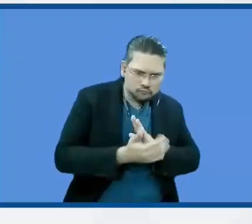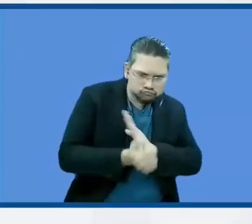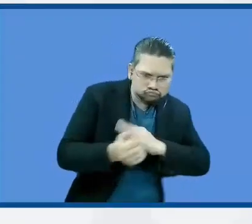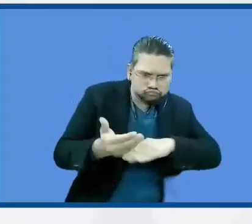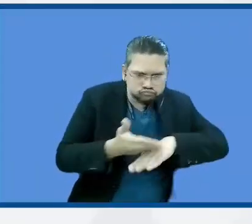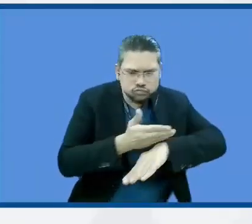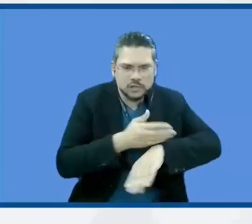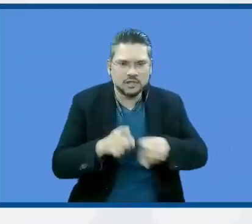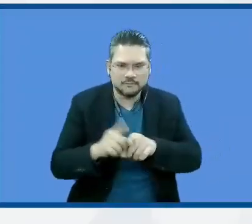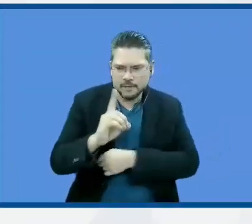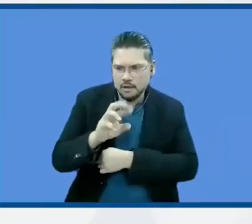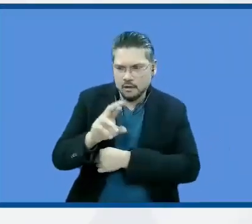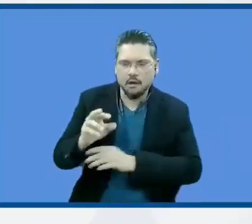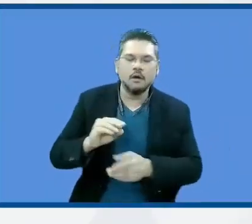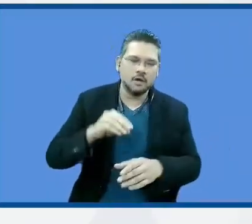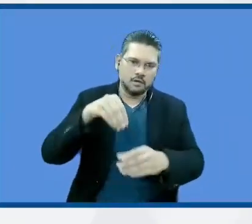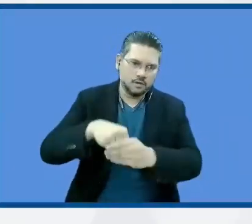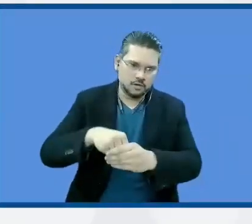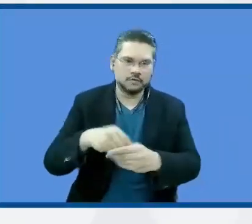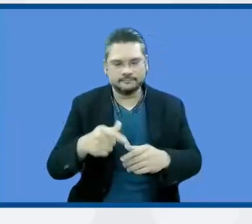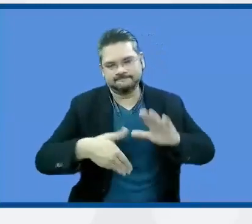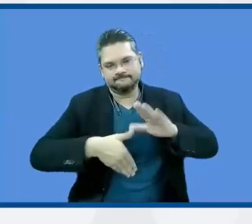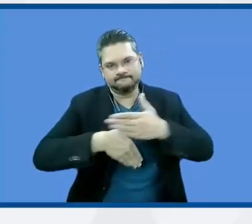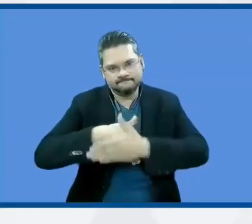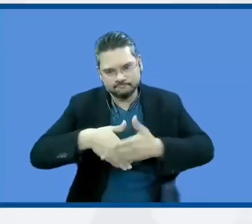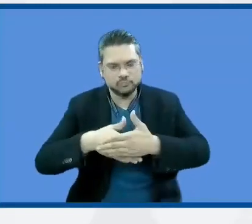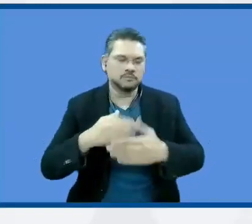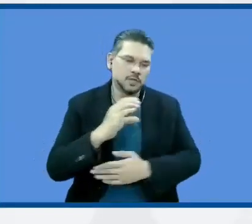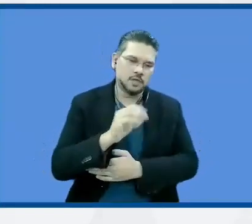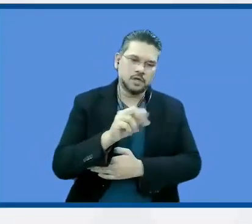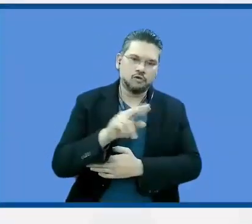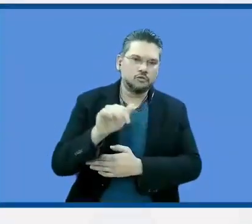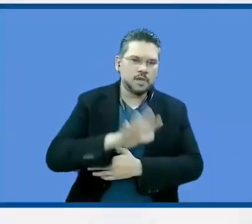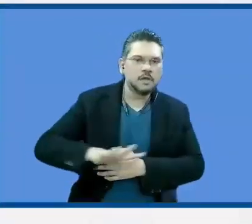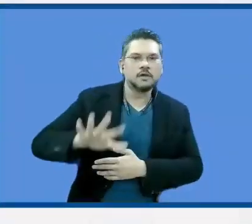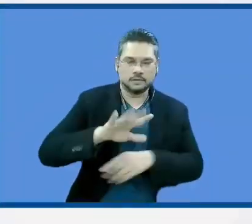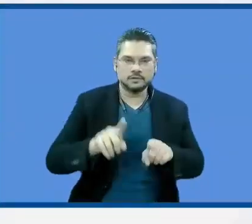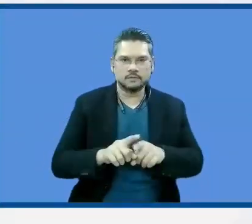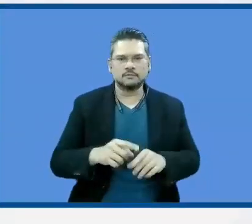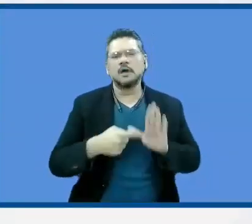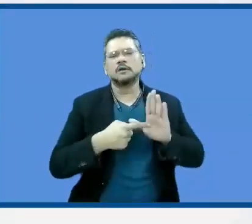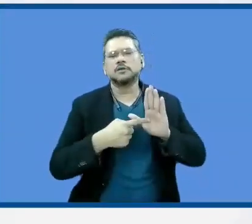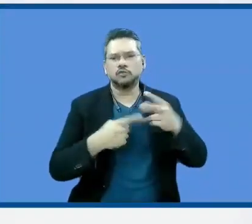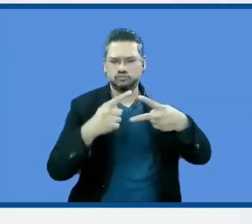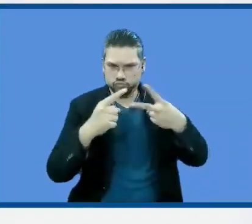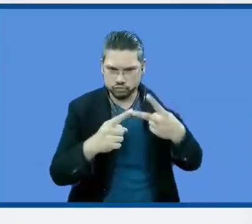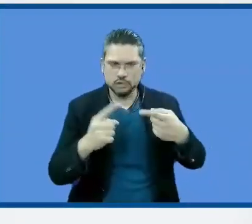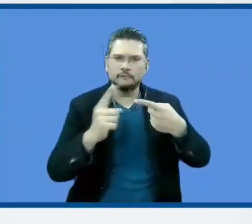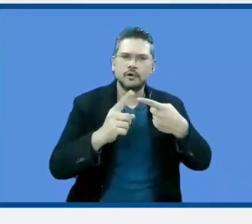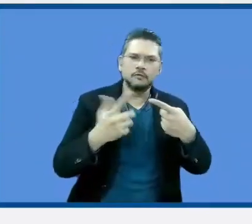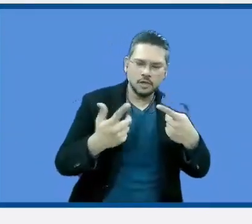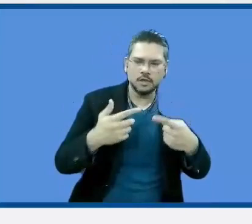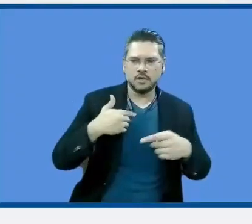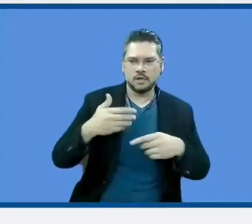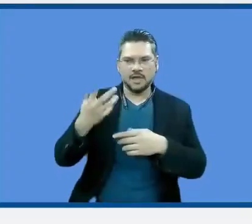and the Caribbean. And I will just mention two examples. The first one is the initiative to create a regional Copernicus Center